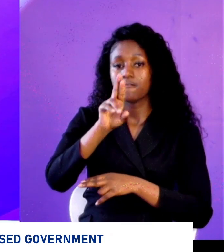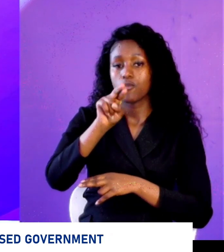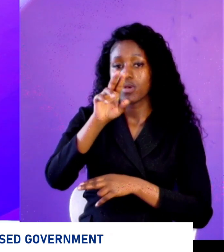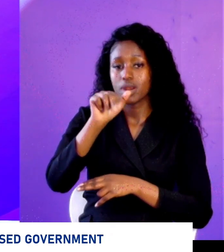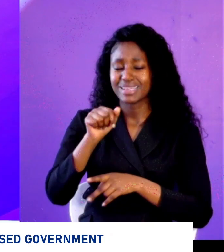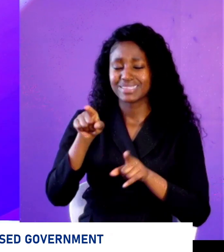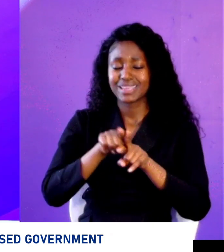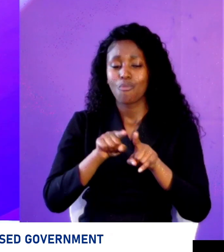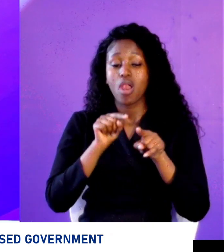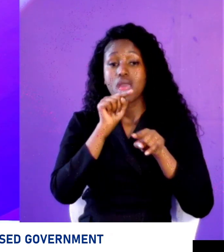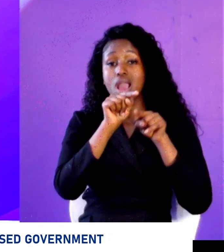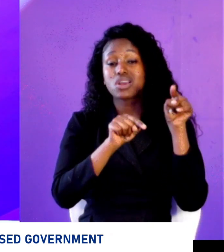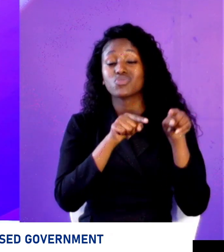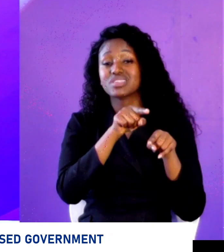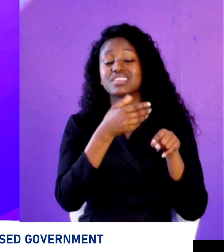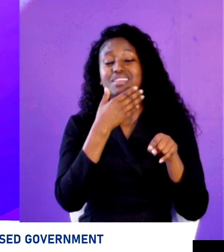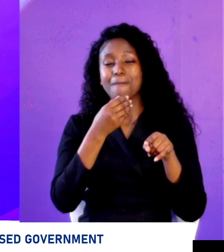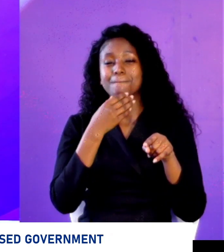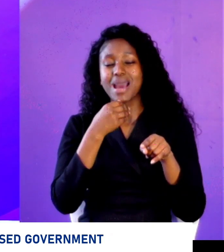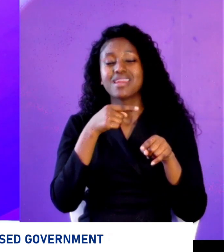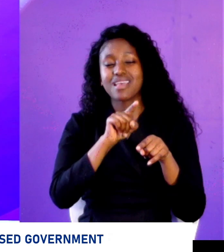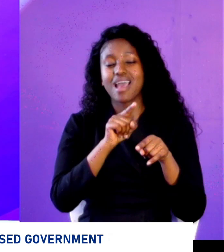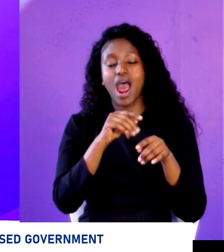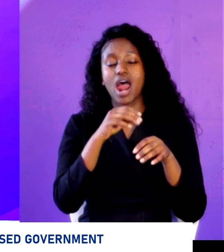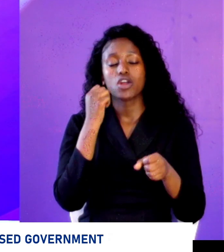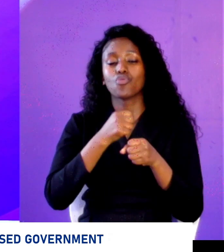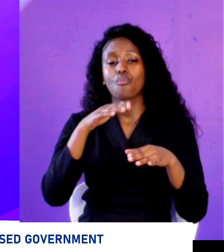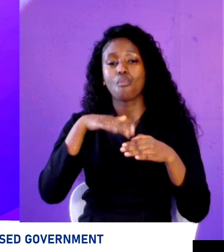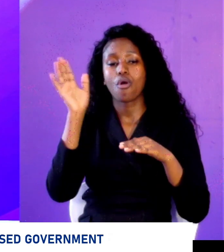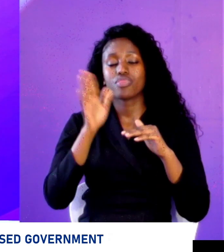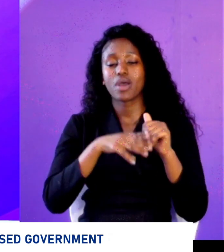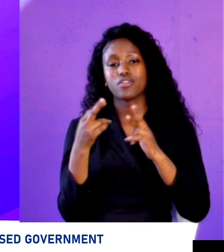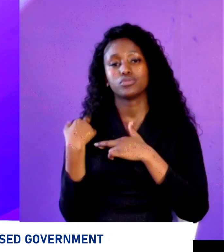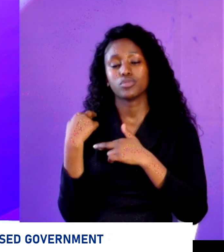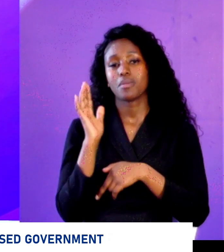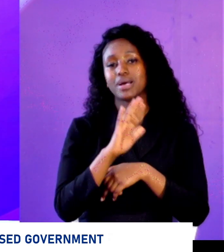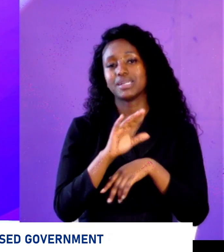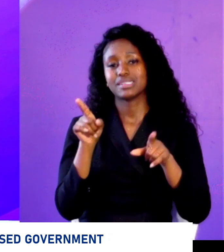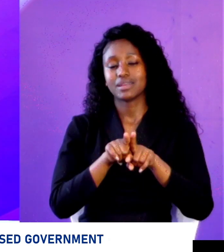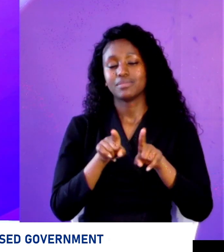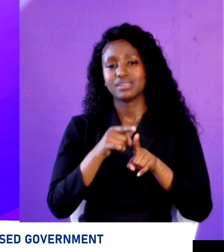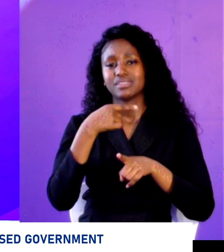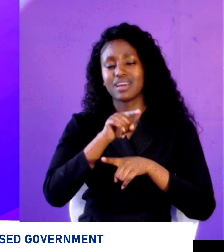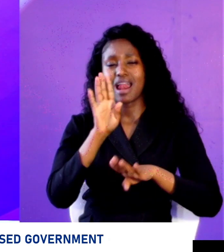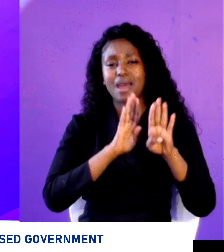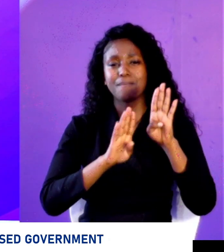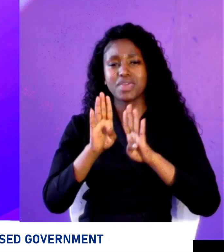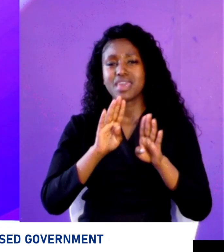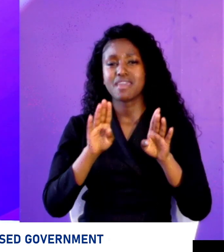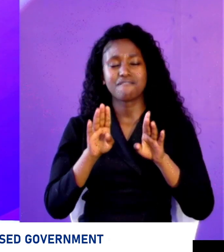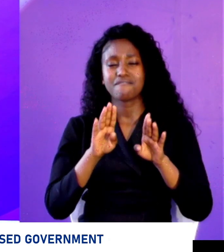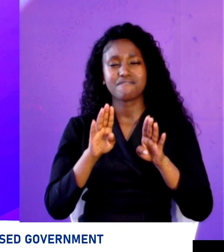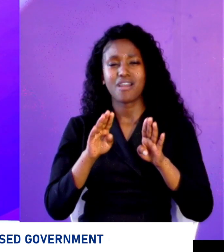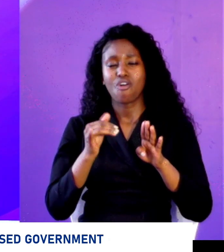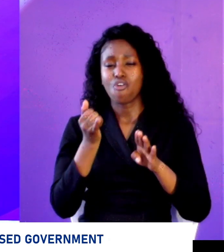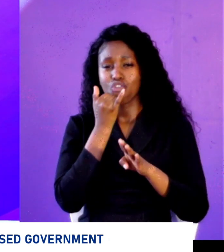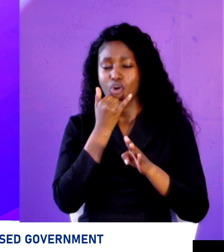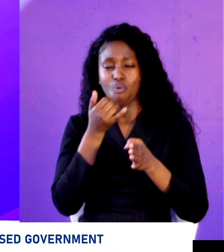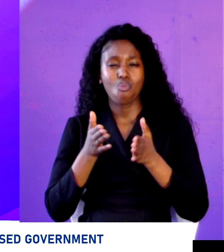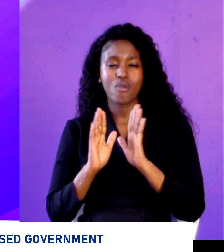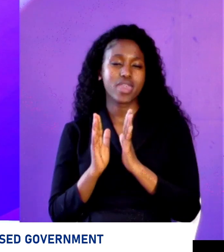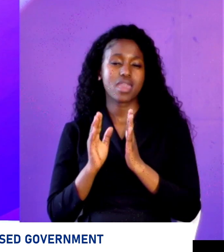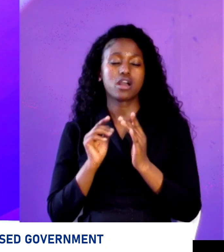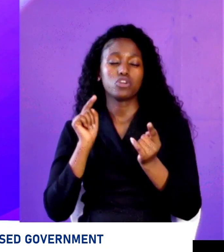accusing him of overstepping his mandate and acting as a proxy for former Prime Minister Raila